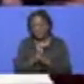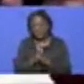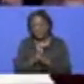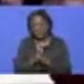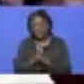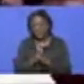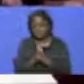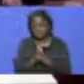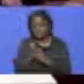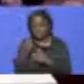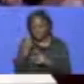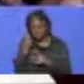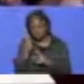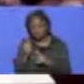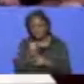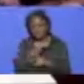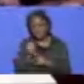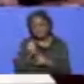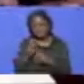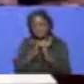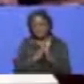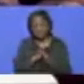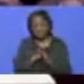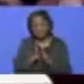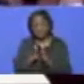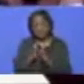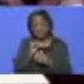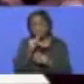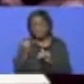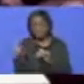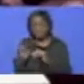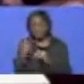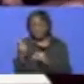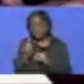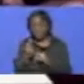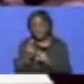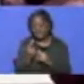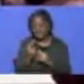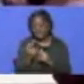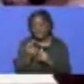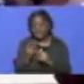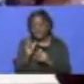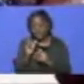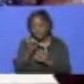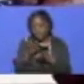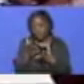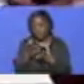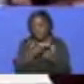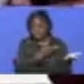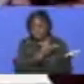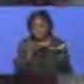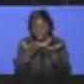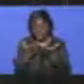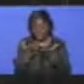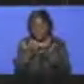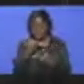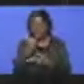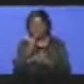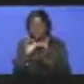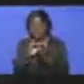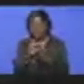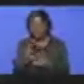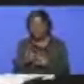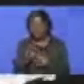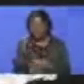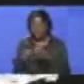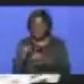not only had to bring the perpetrators to justice, but his focus was always, what do we do